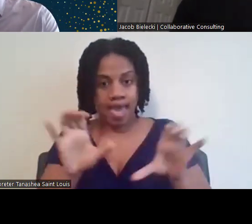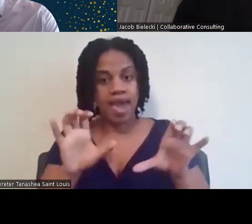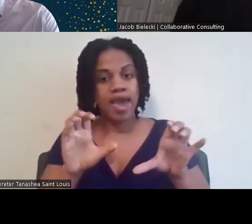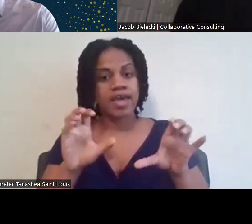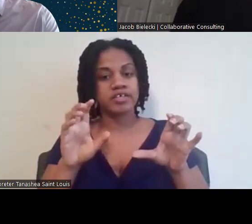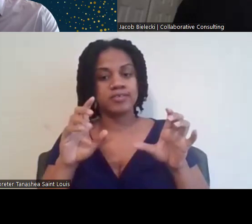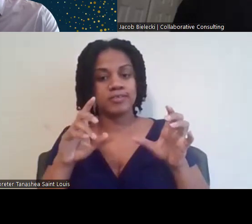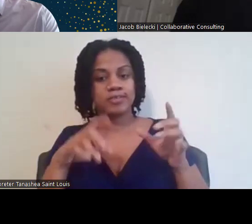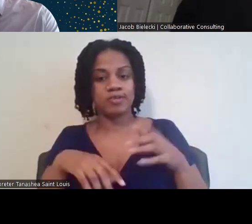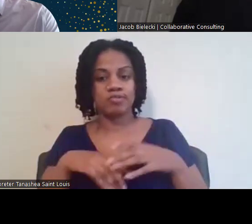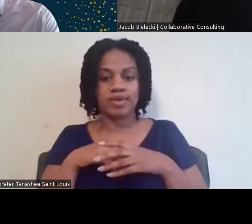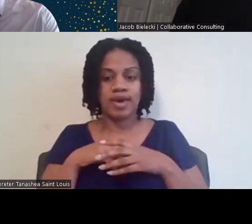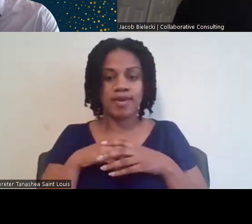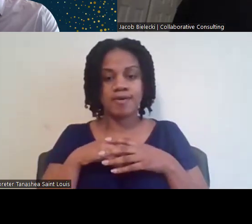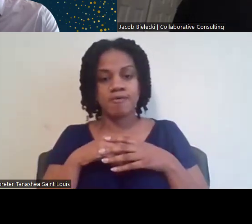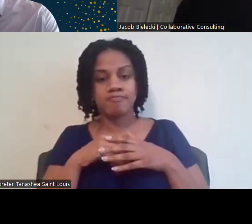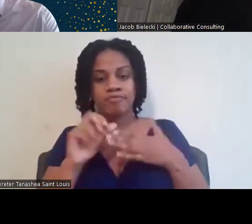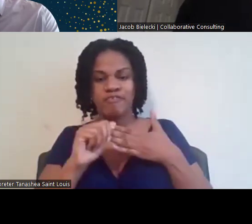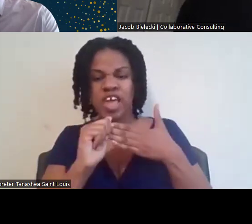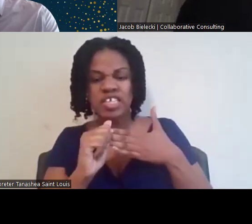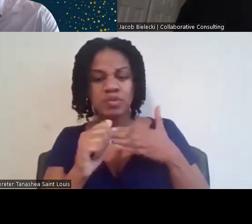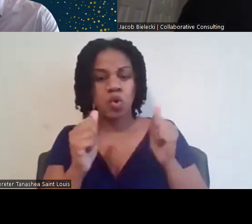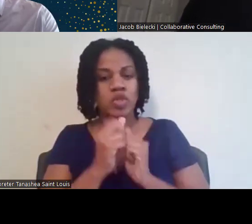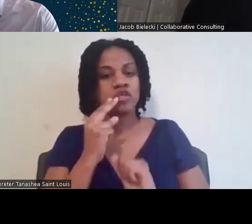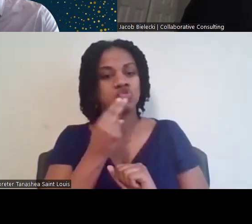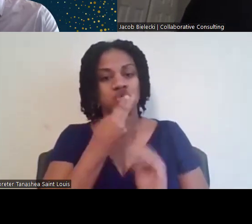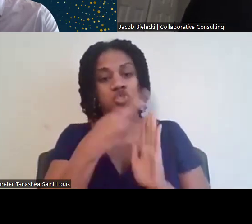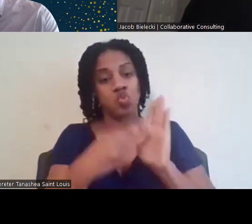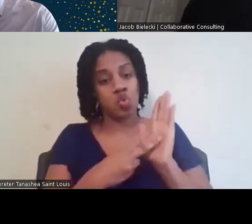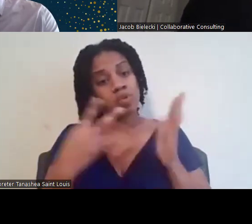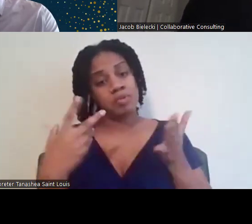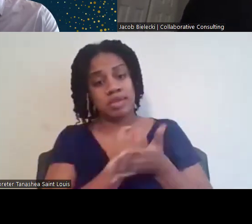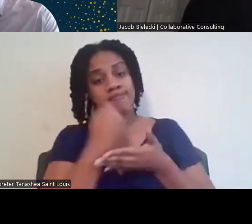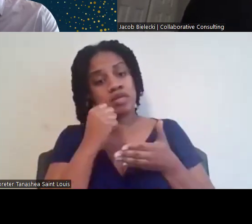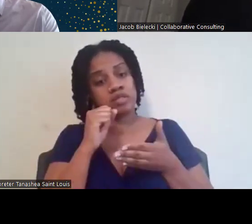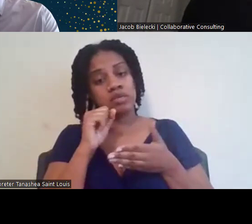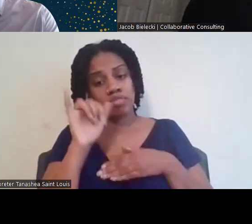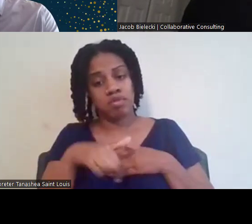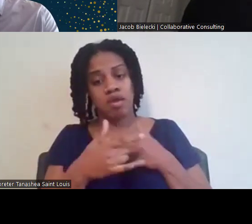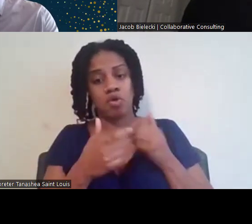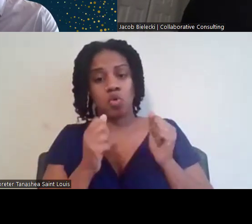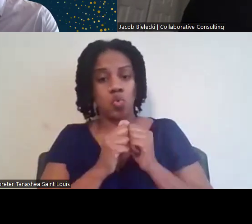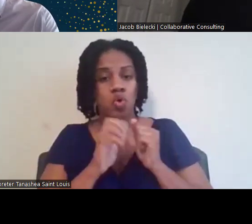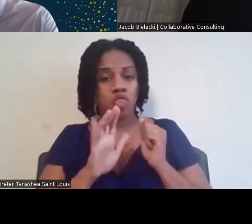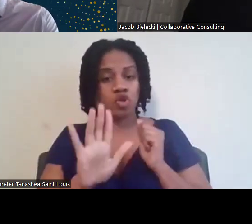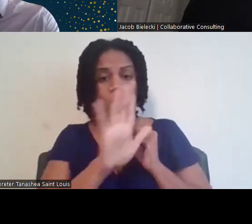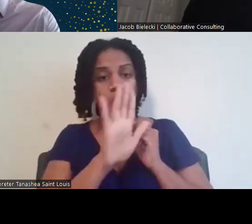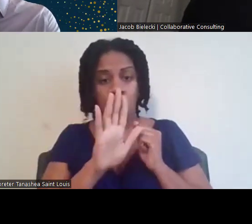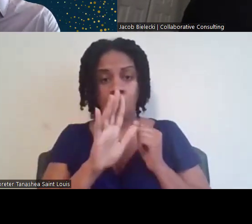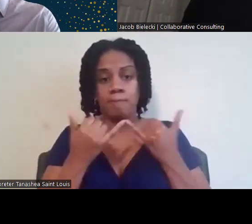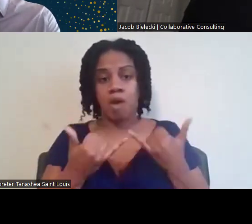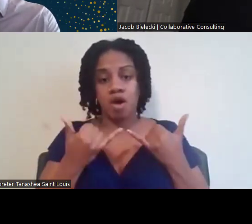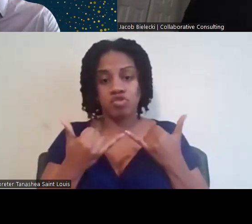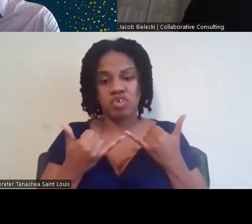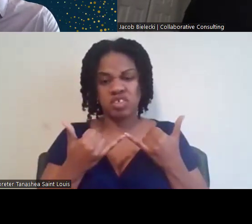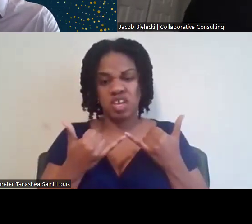funds. So maybe take advantage of those flexibilities with your Modernization Act funds. But